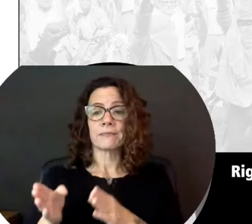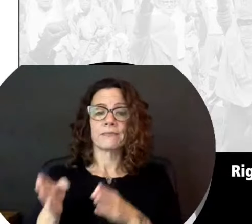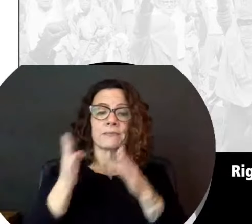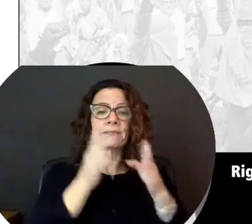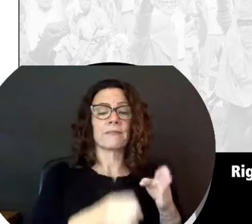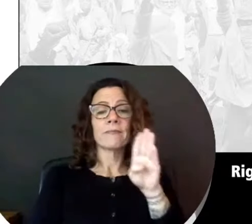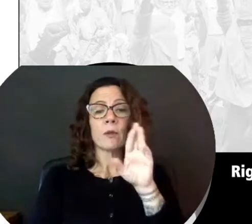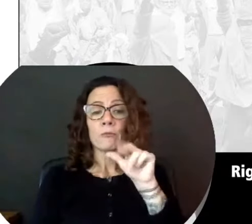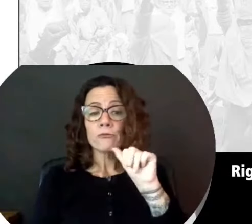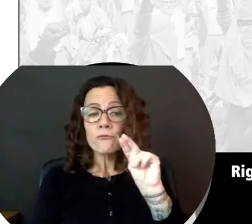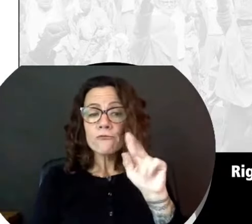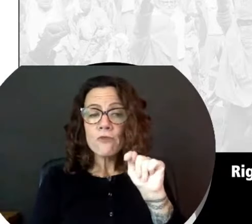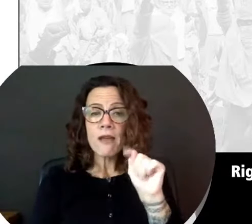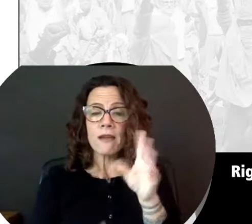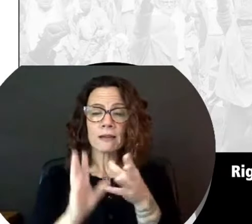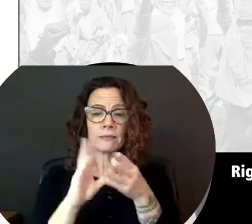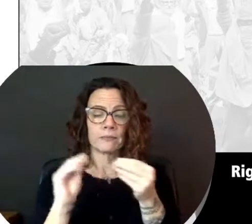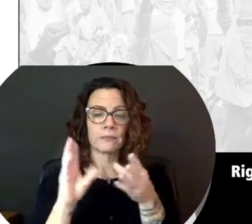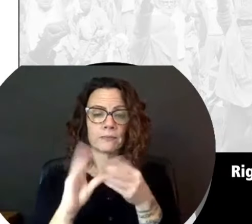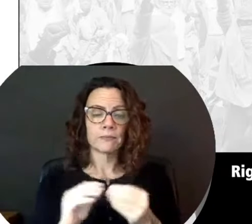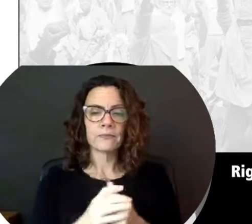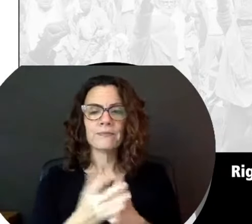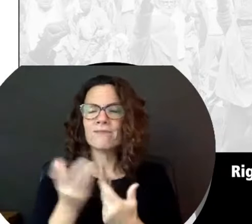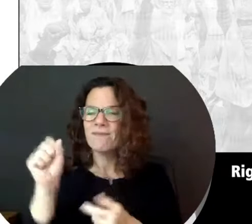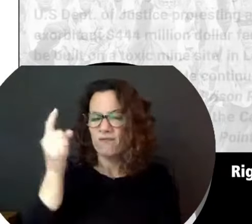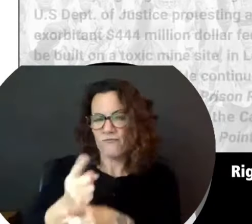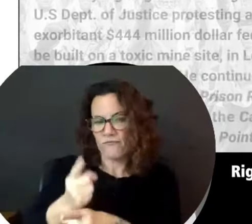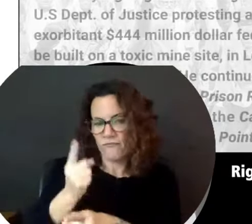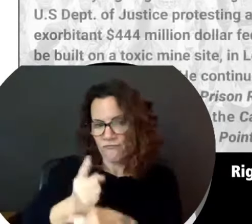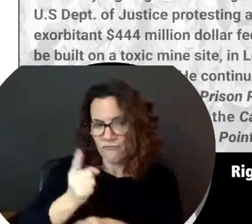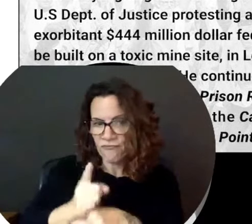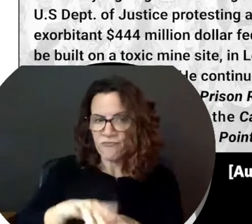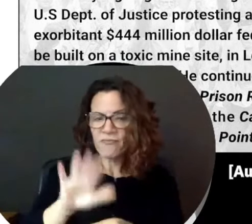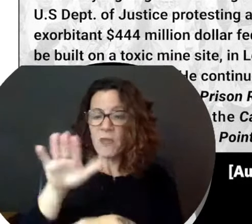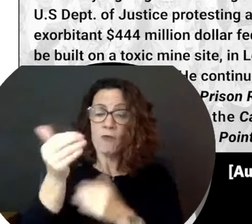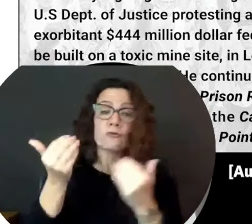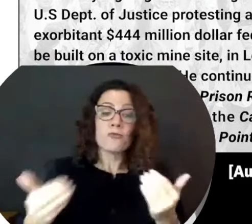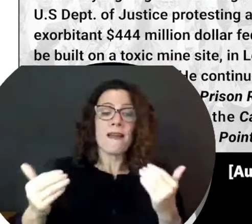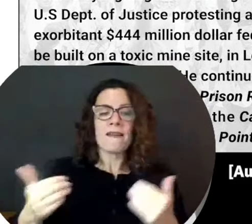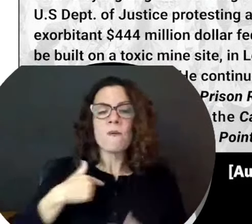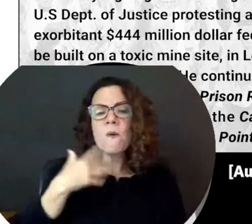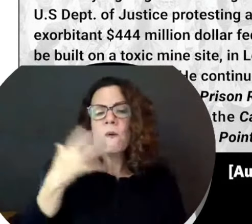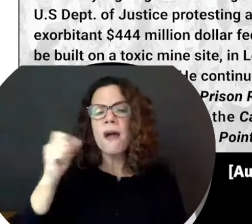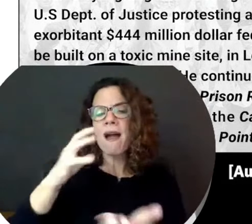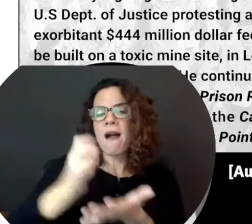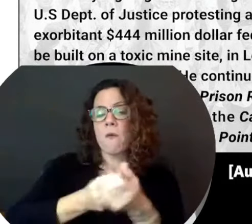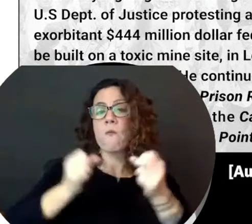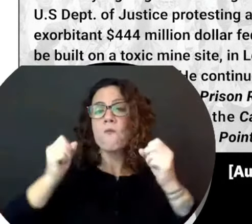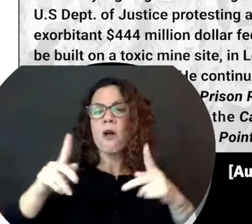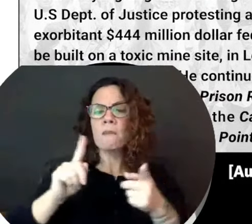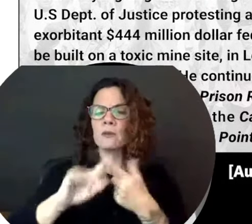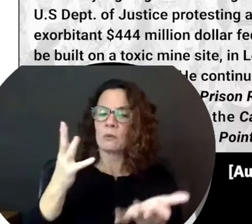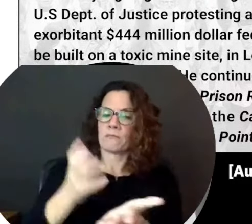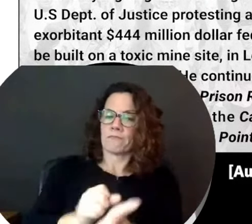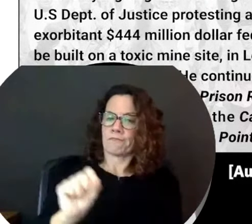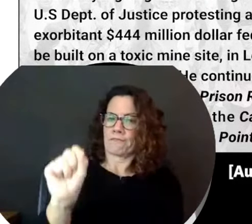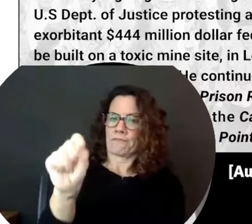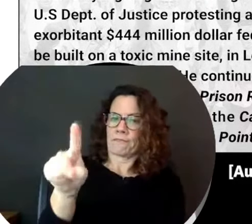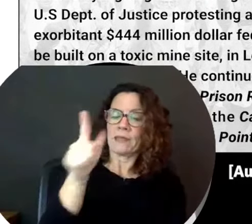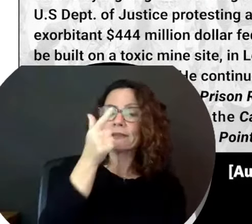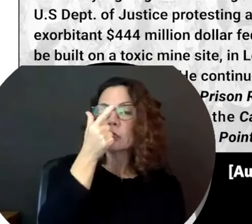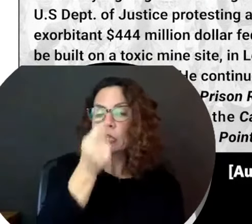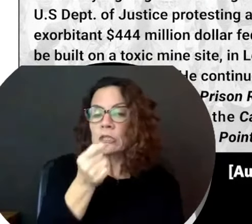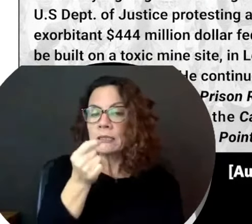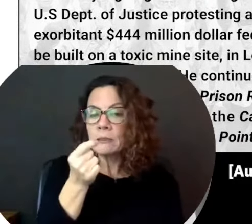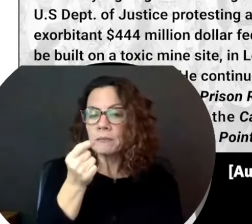Right now, I would like to take this opportunity to pose a very interesting question. This is a call from Pennsylvania State Correctional